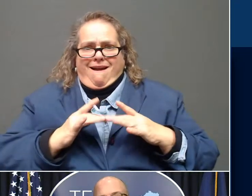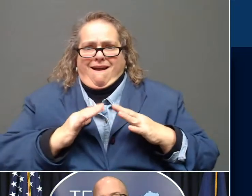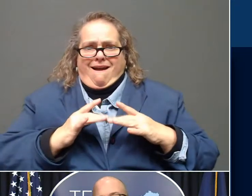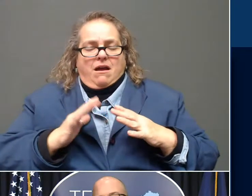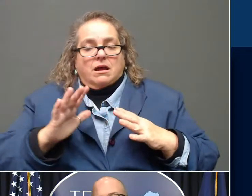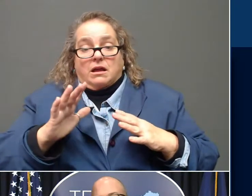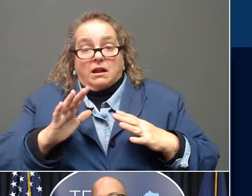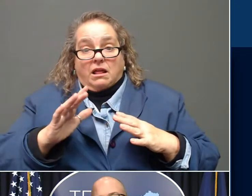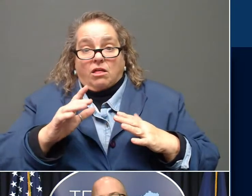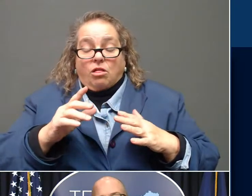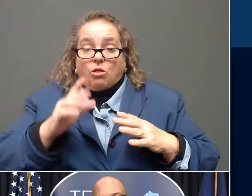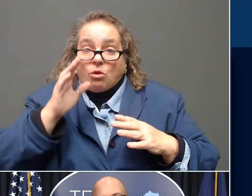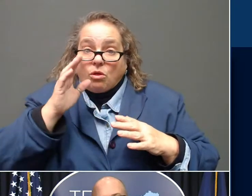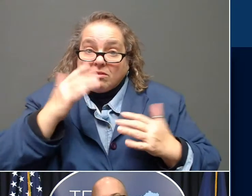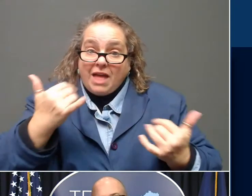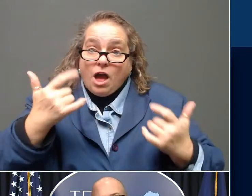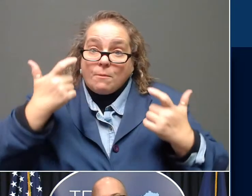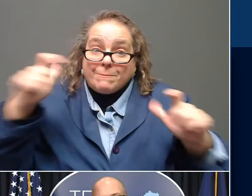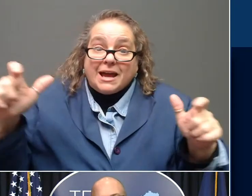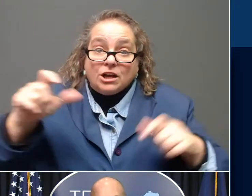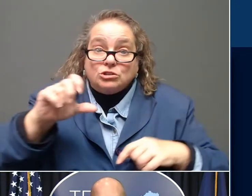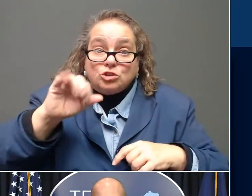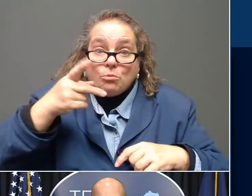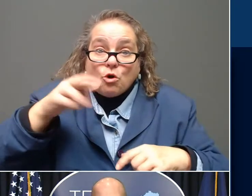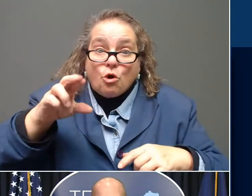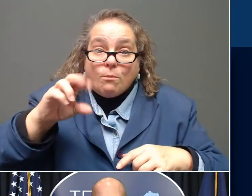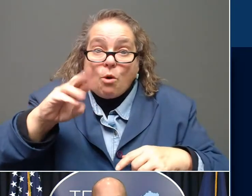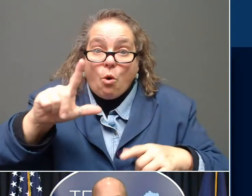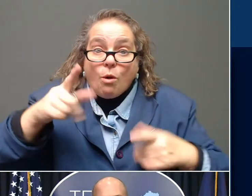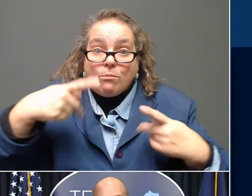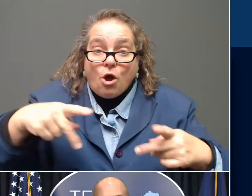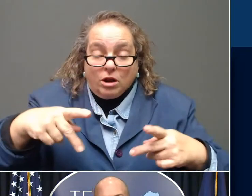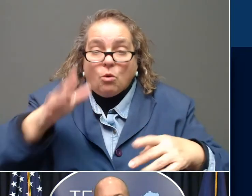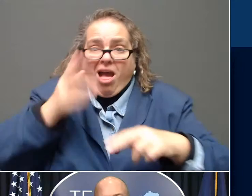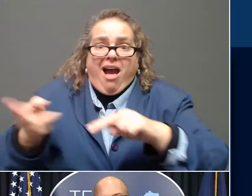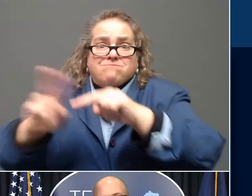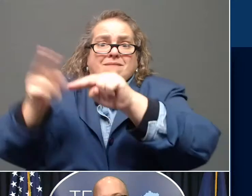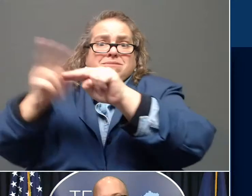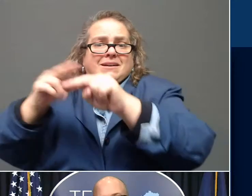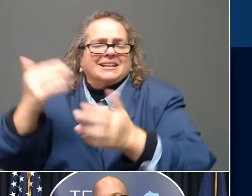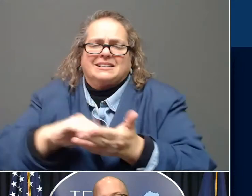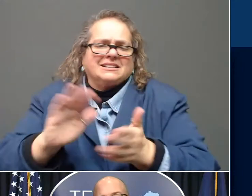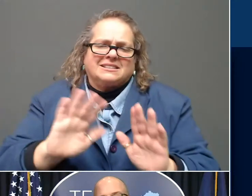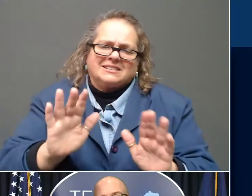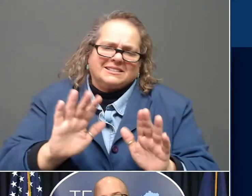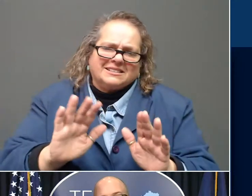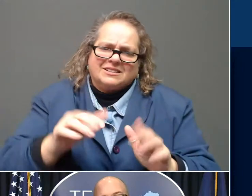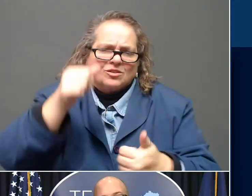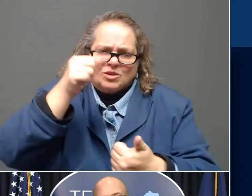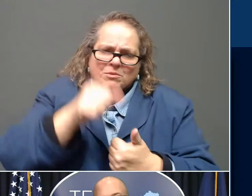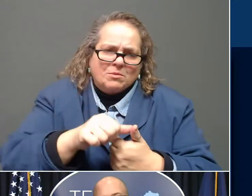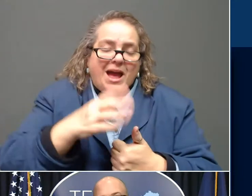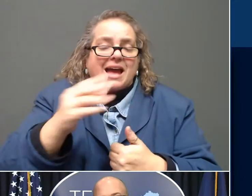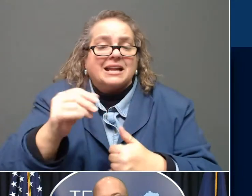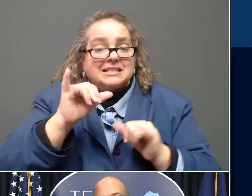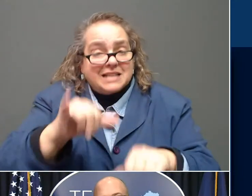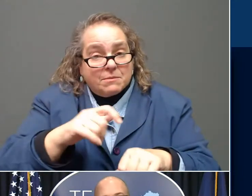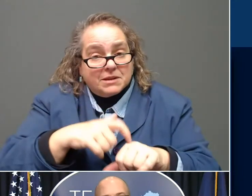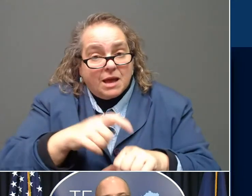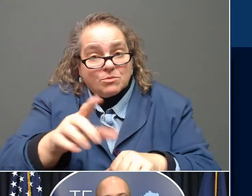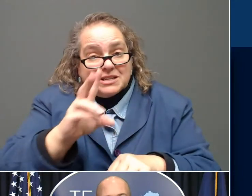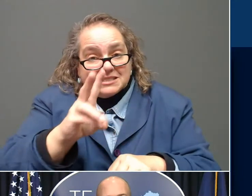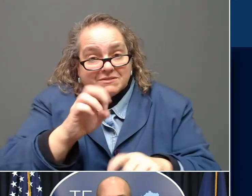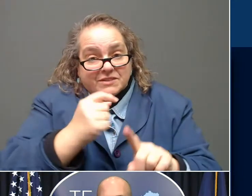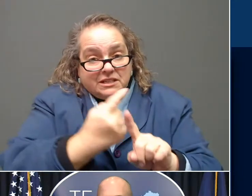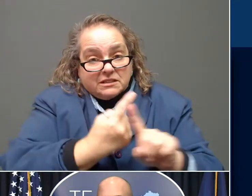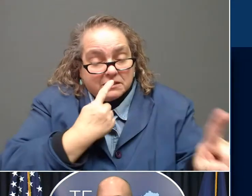current recommendations are still 8 people max in 2 different households max. We need to not